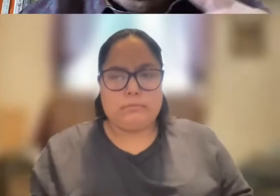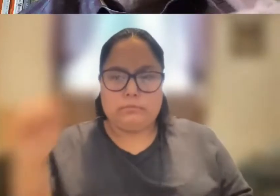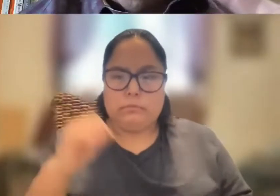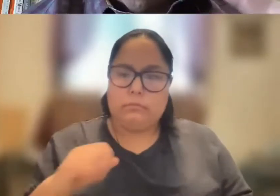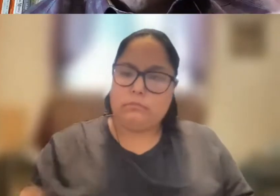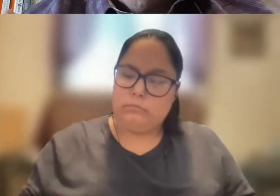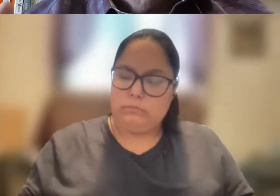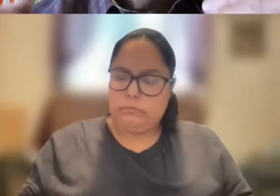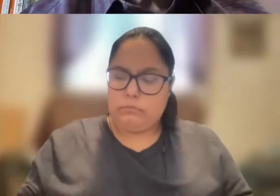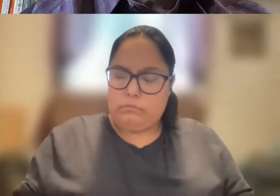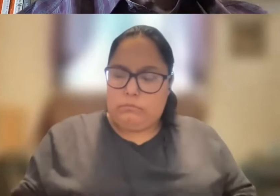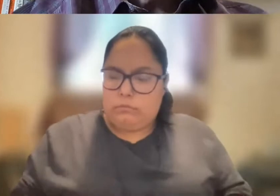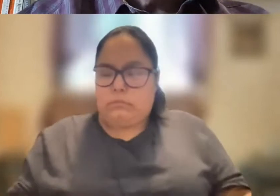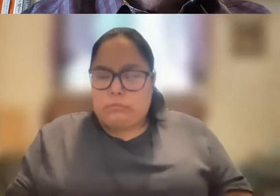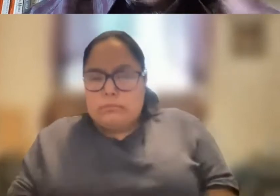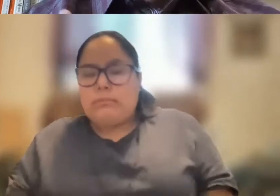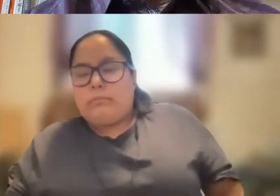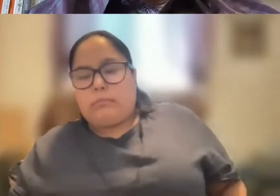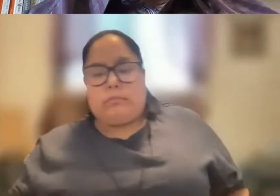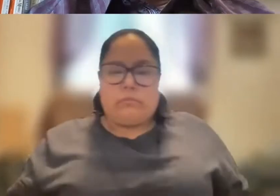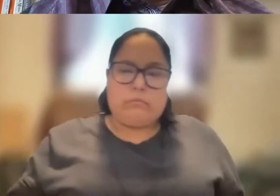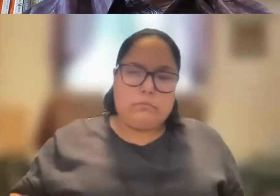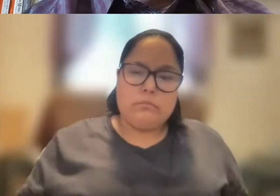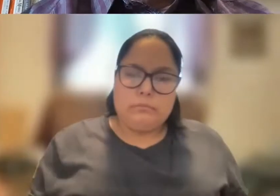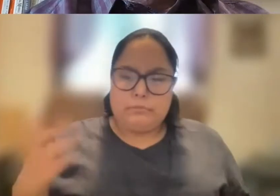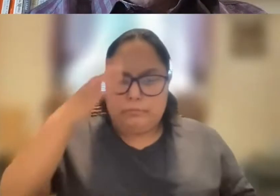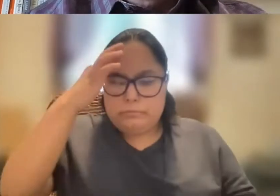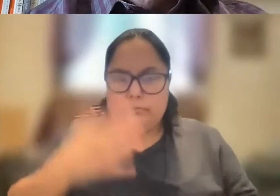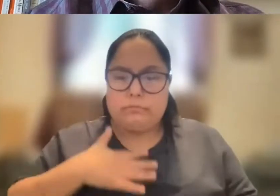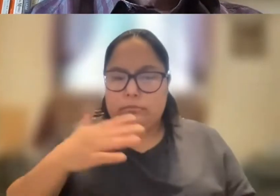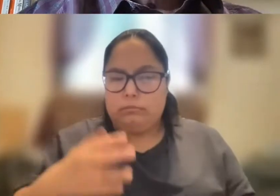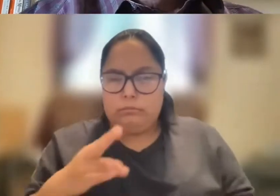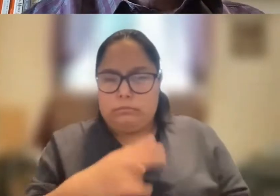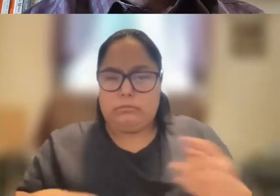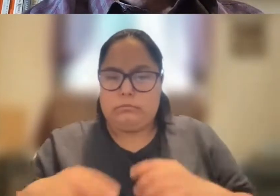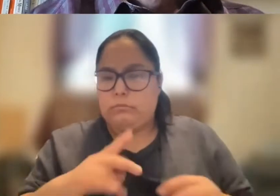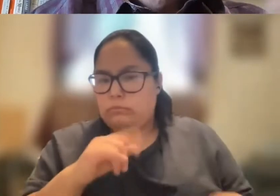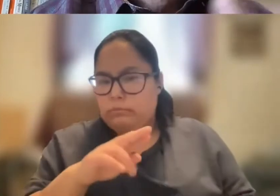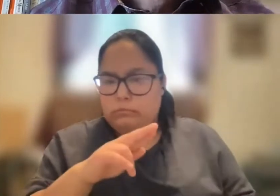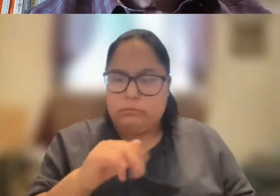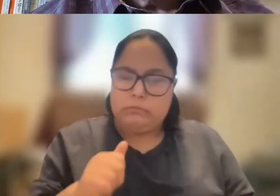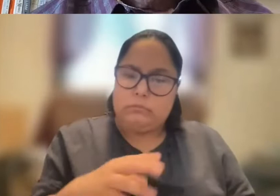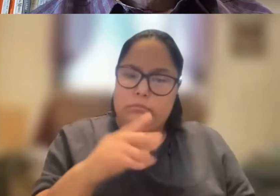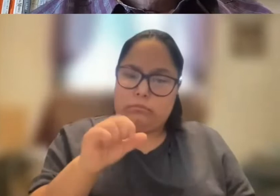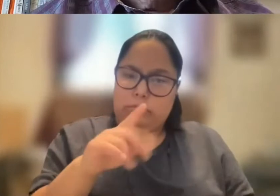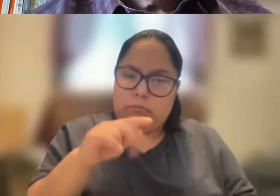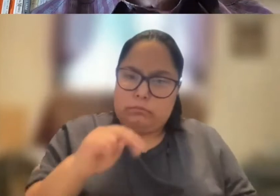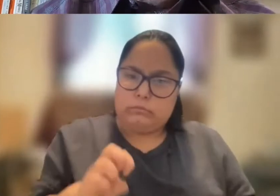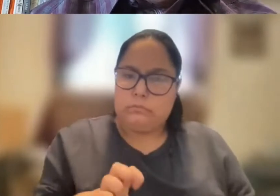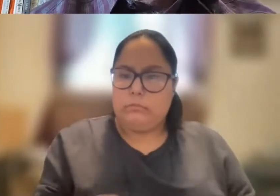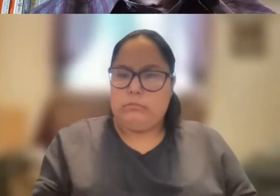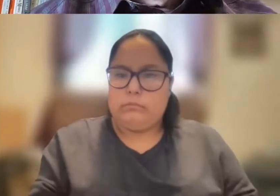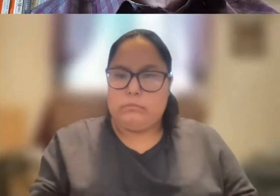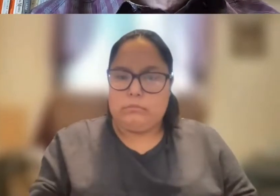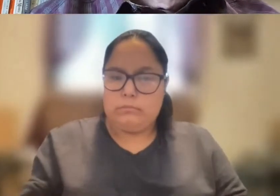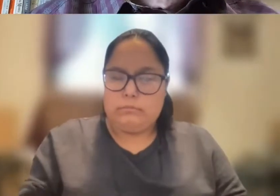Yes, it'll be a somewhat longish question. My area is medicine, which is